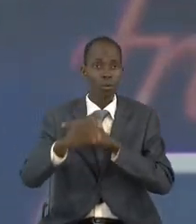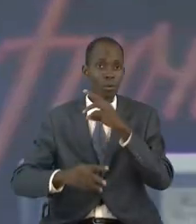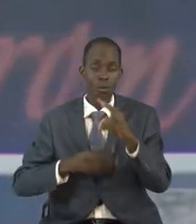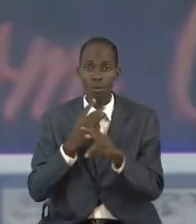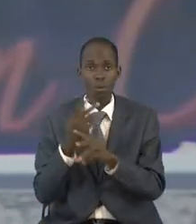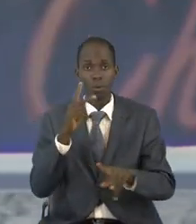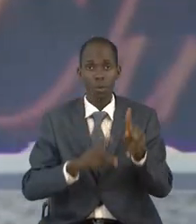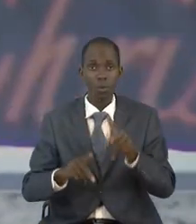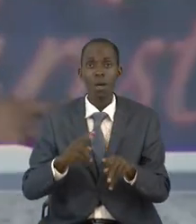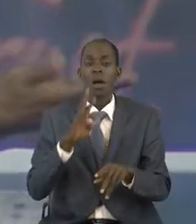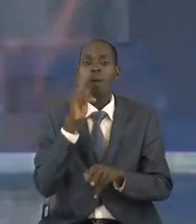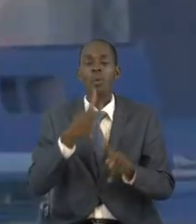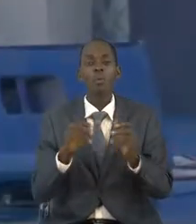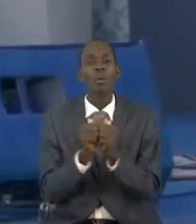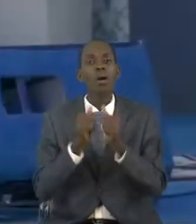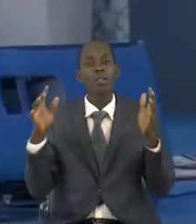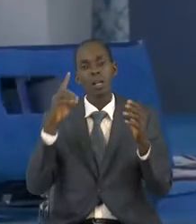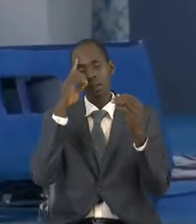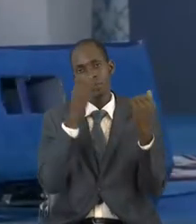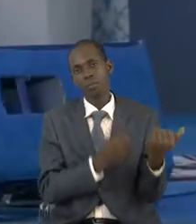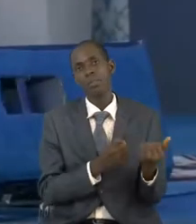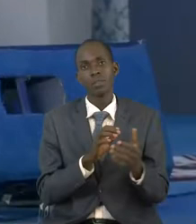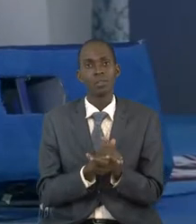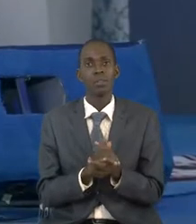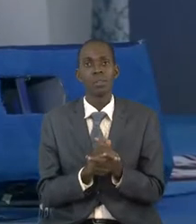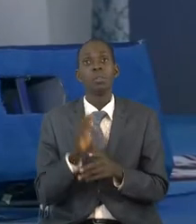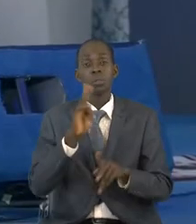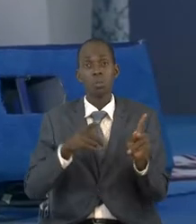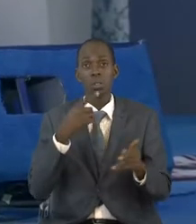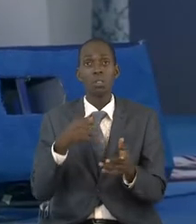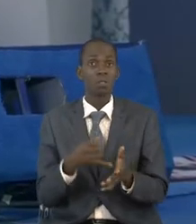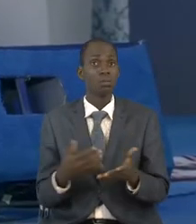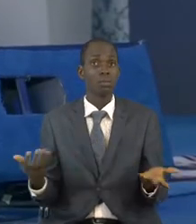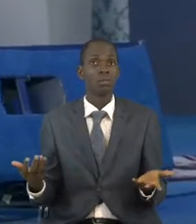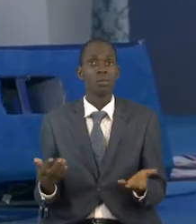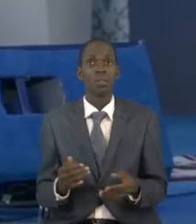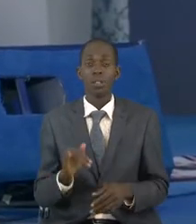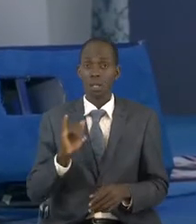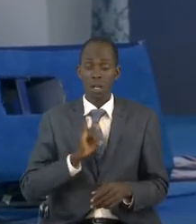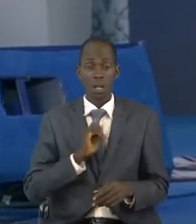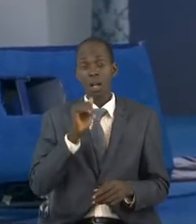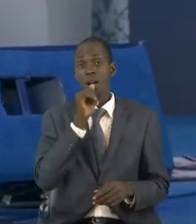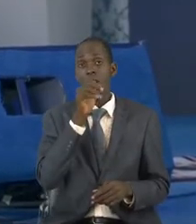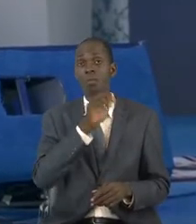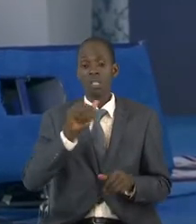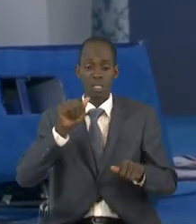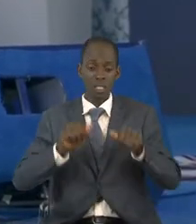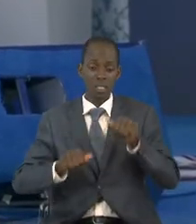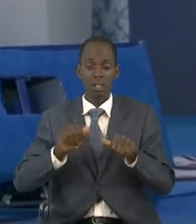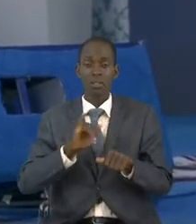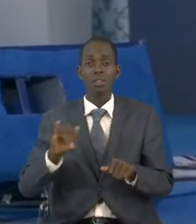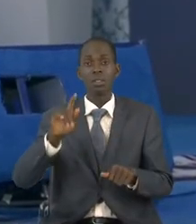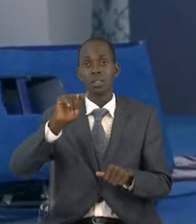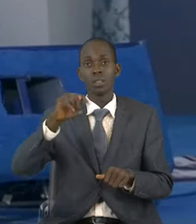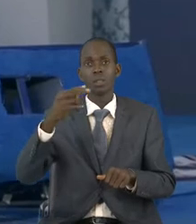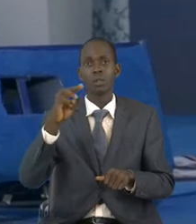people who are faithless. They even say it. They say, you know, I'm a doubting Thomas. They take pride in it. They